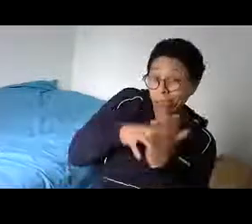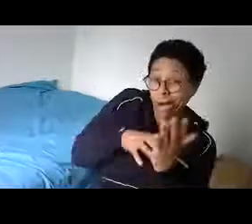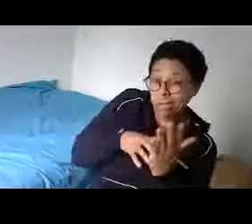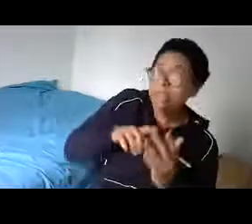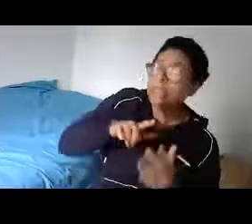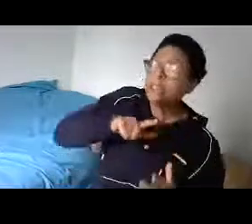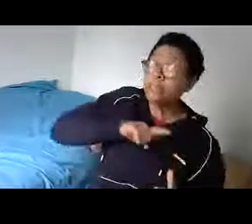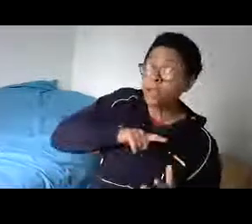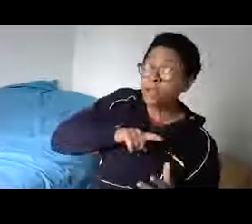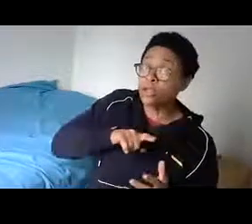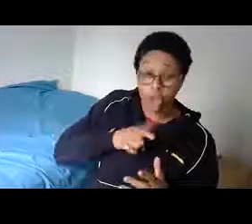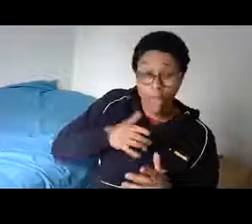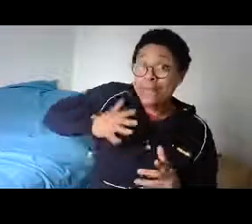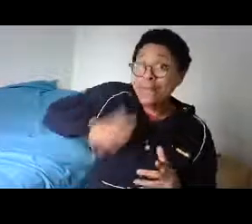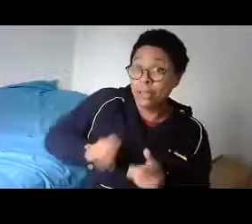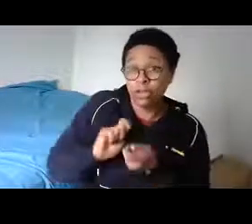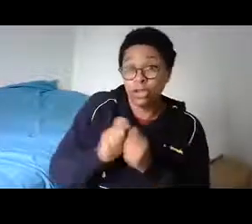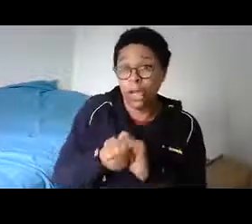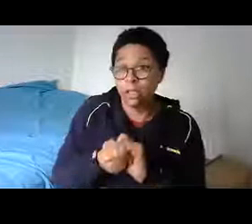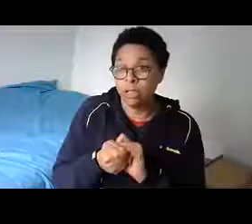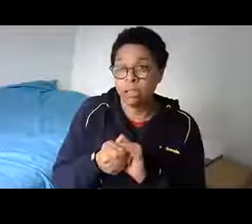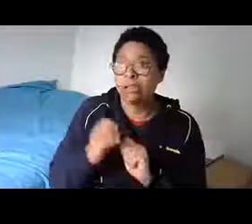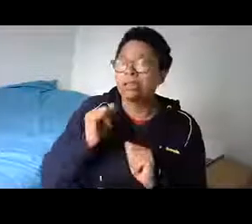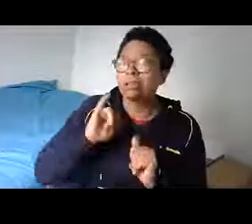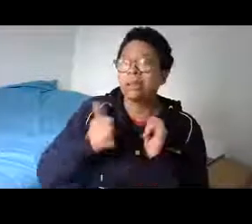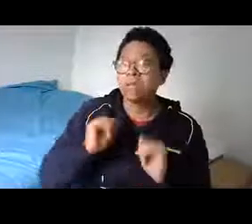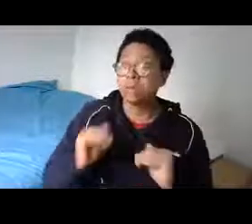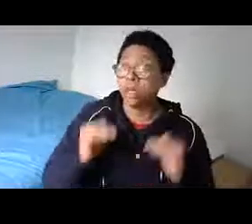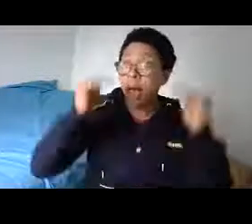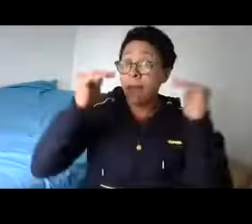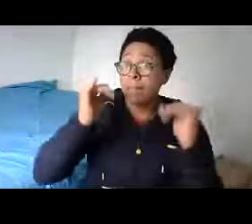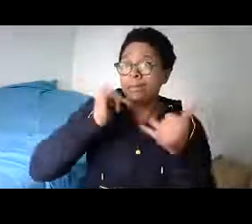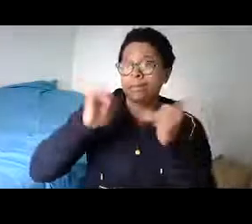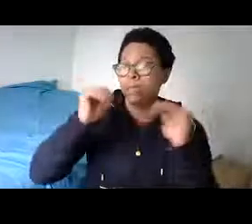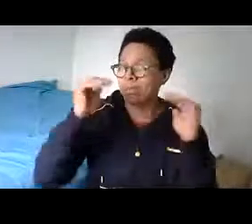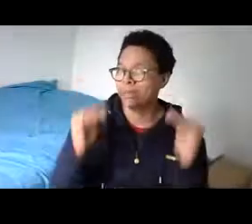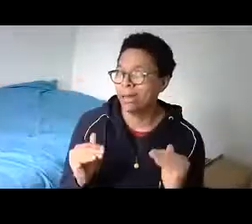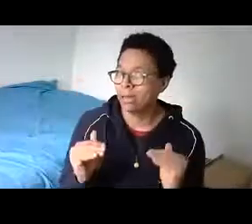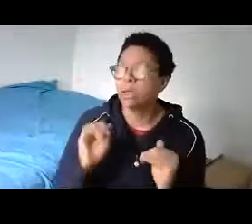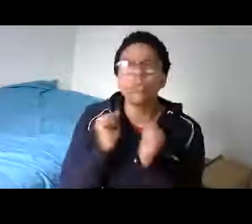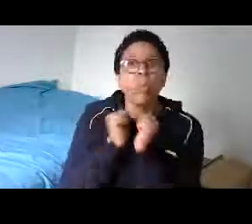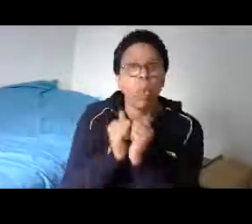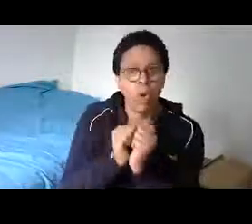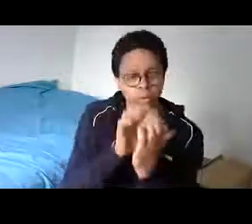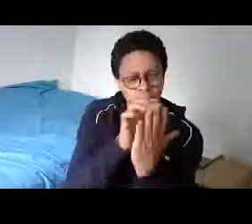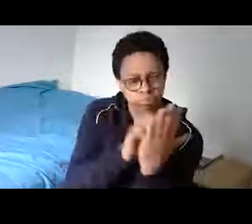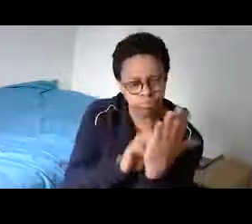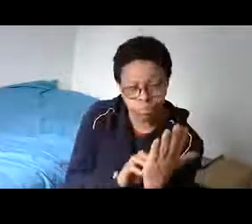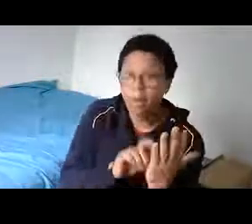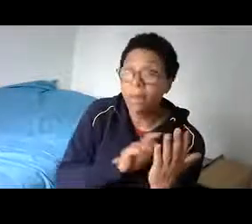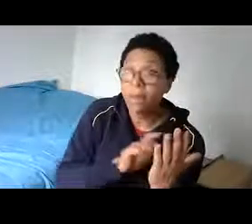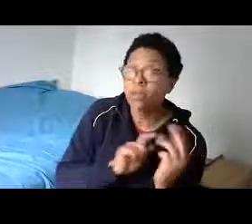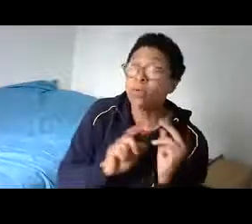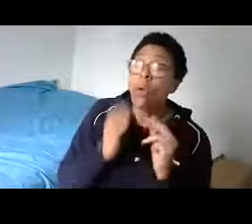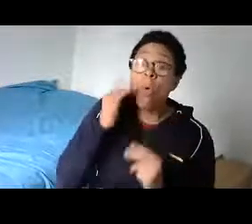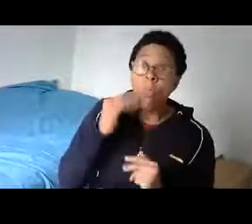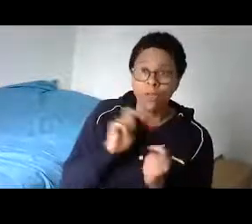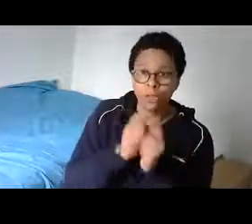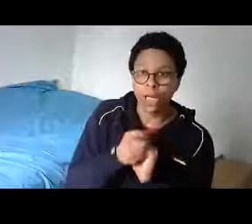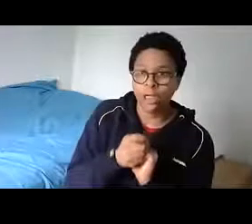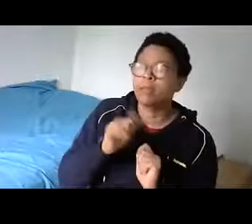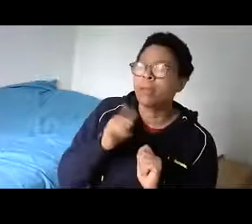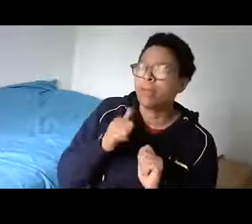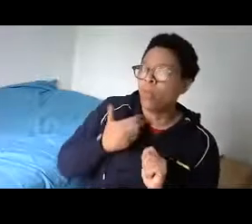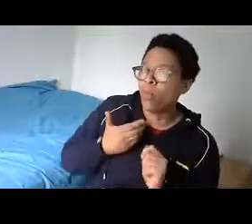have duty to do that, and they would either have to give you direct payment or would have to arrange support for you in